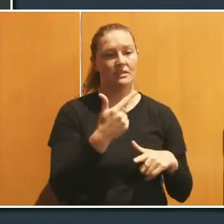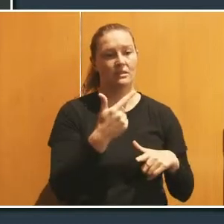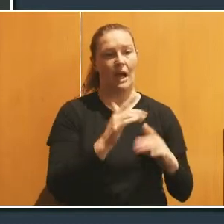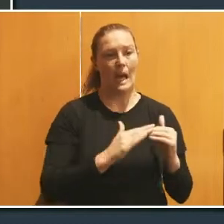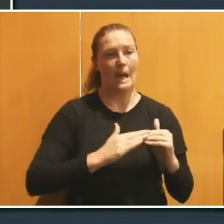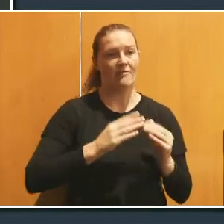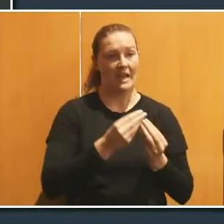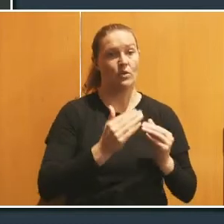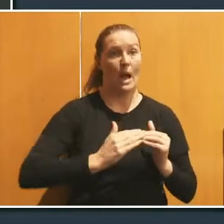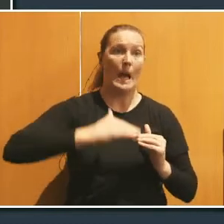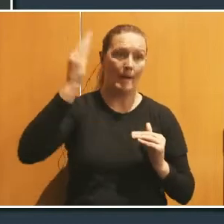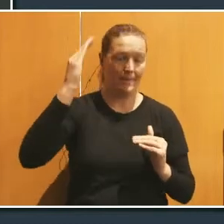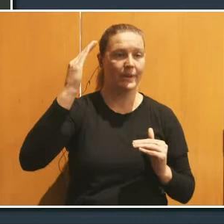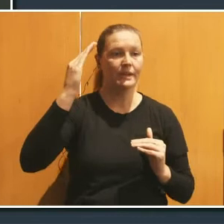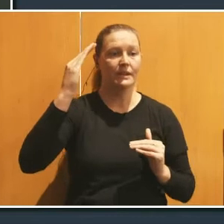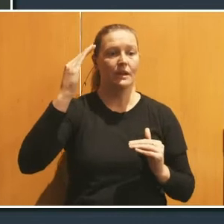3.2 million.